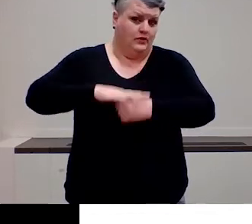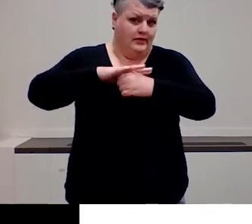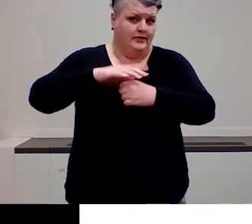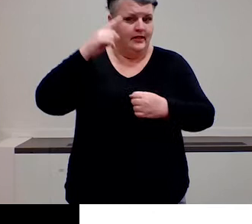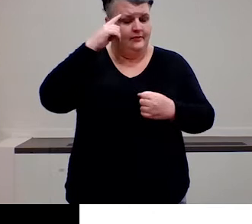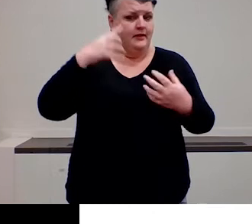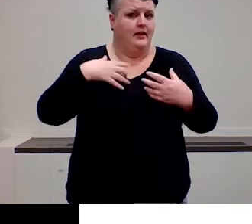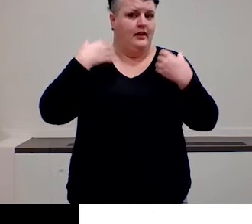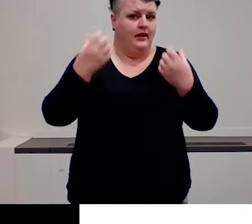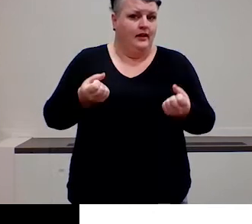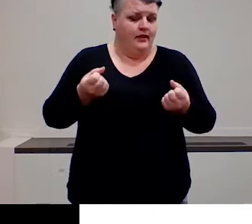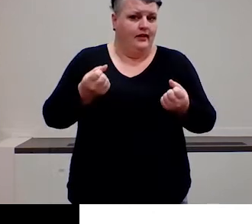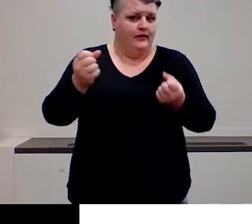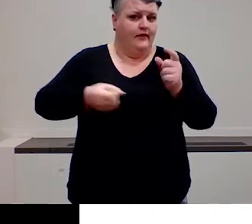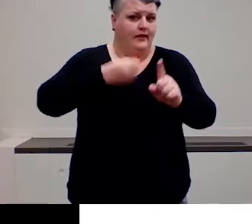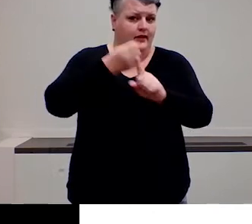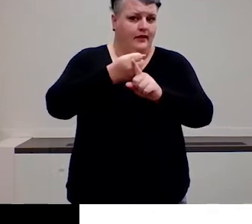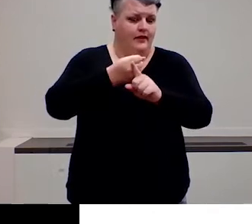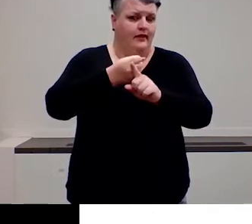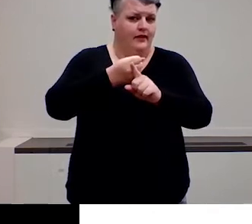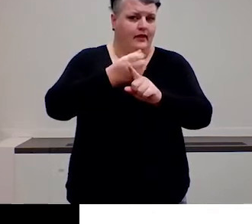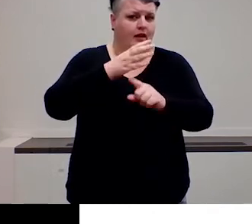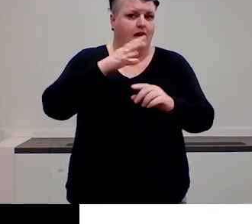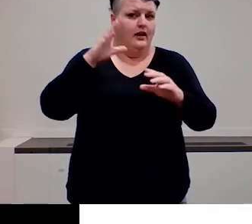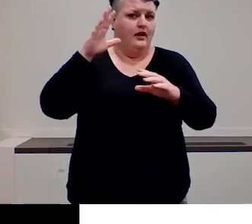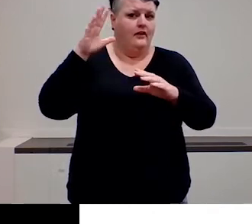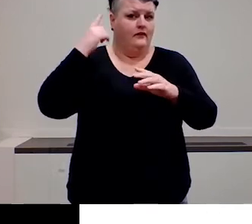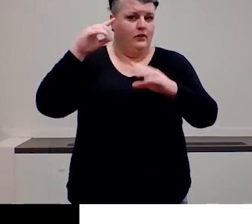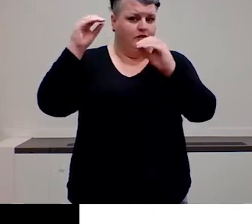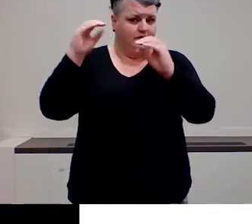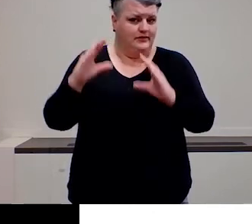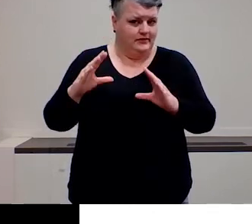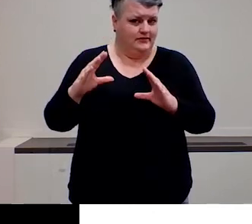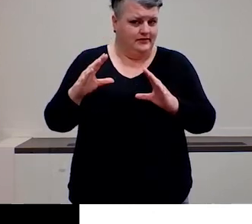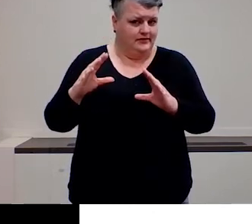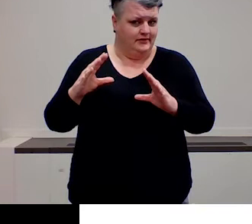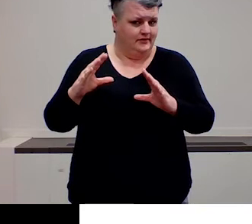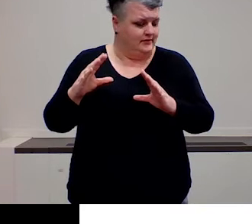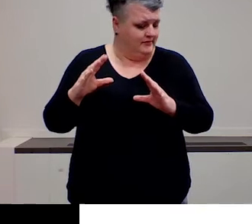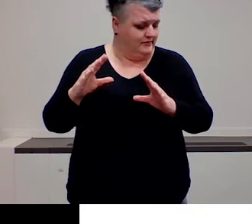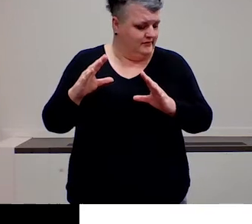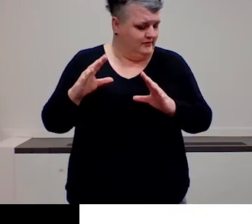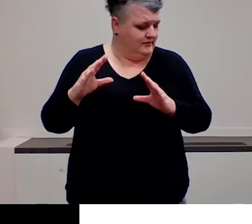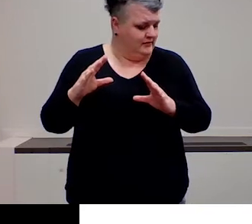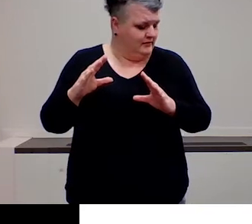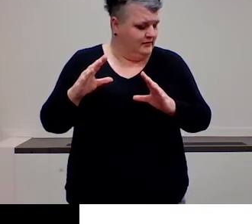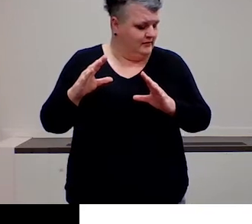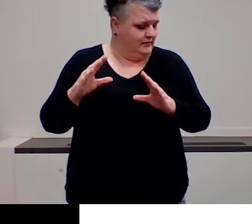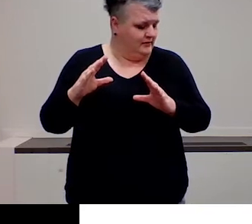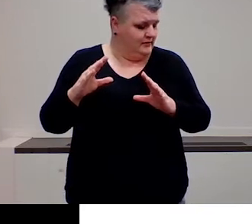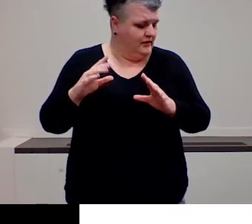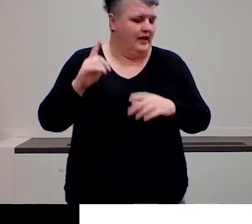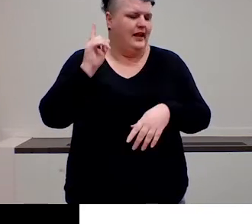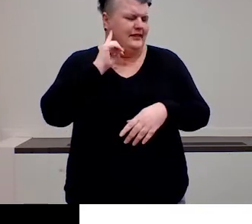the impact this has had on teachers. It seems like, I listen to a lot of public radio,